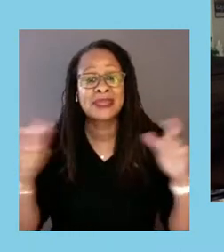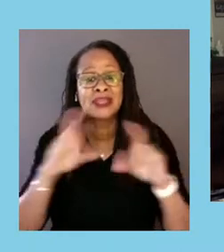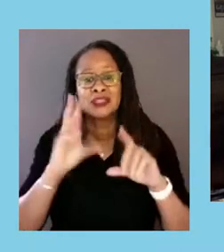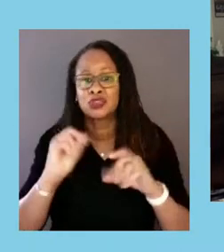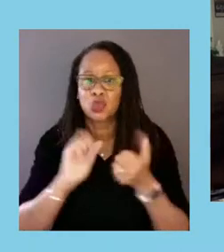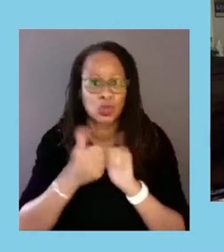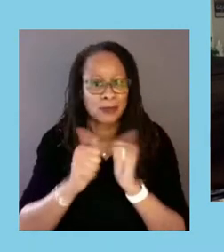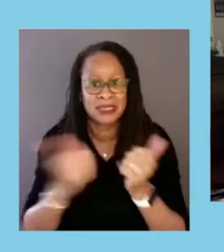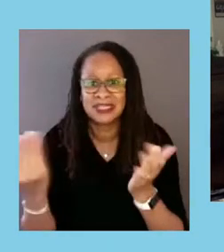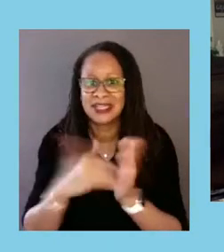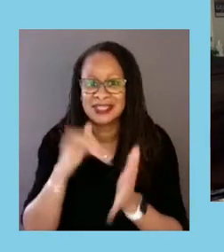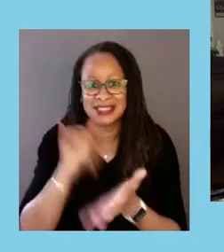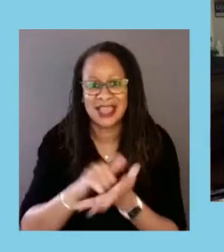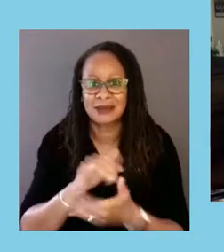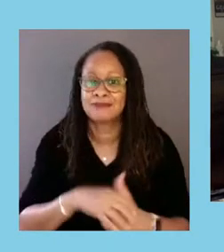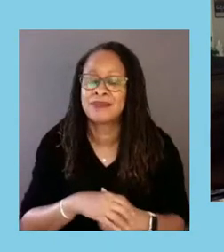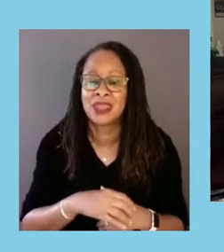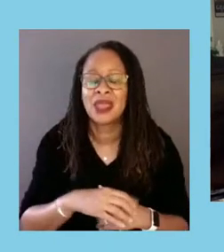that. So